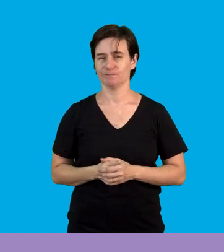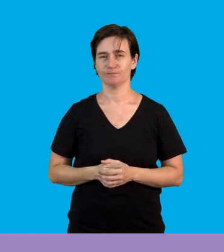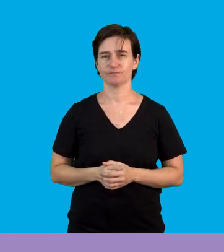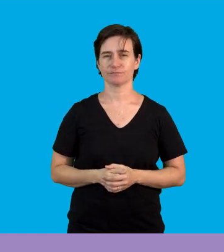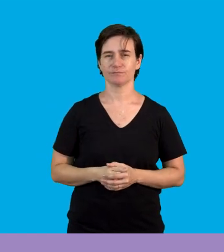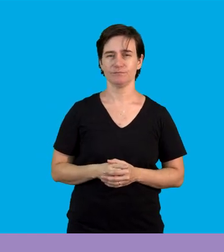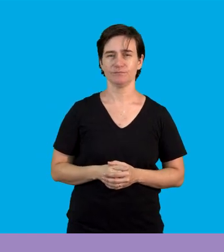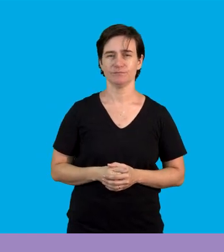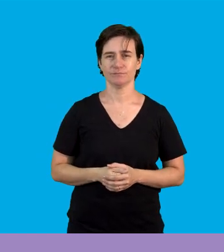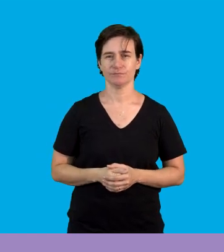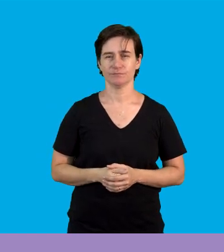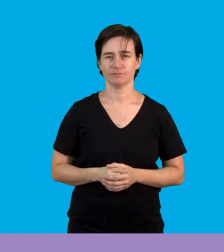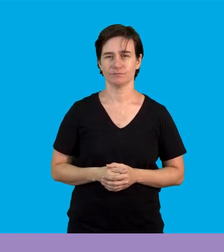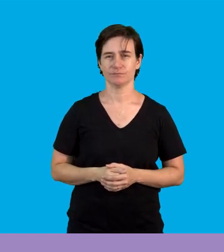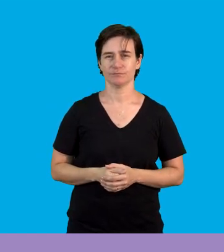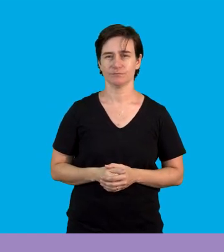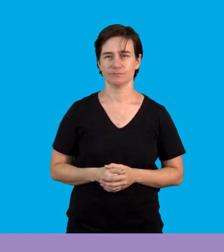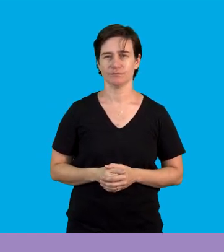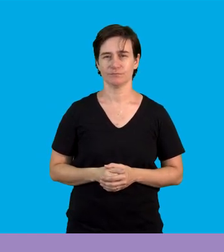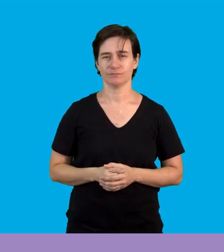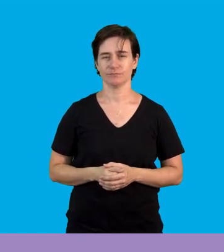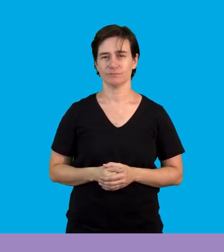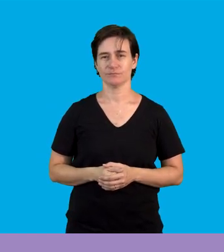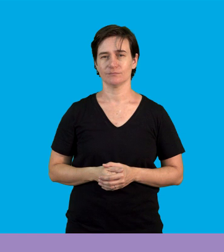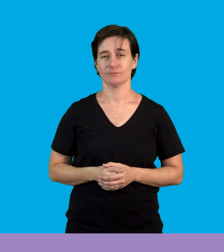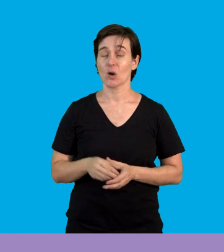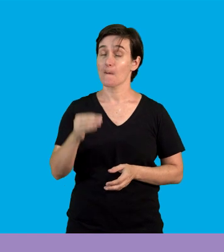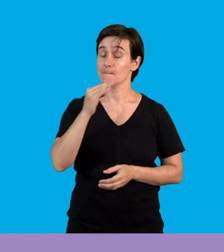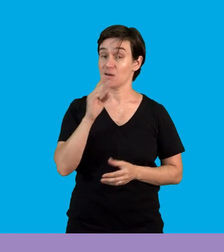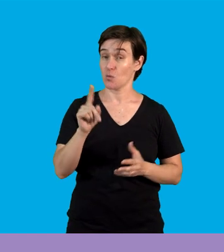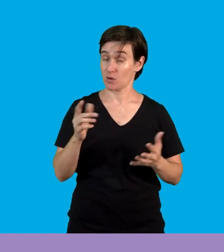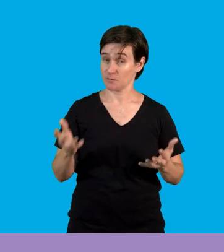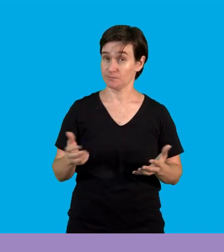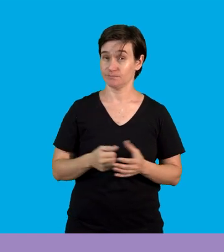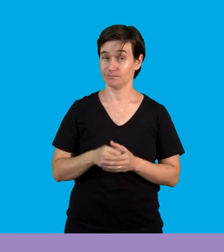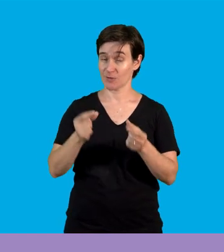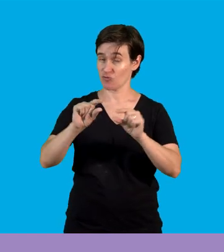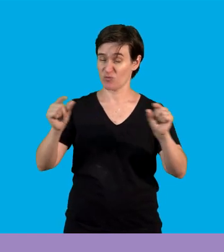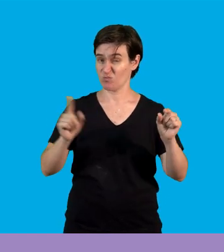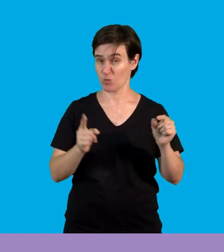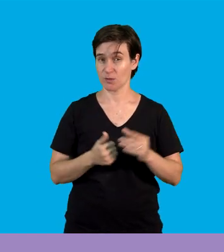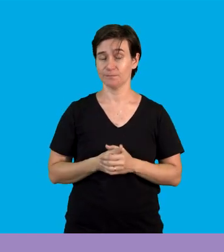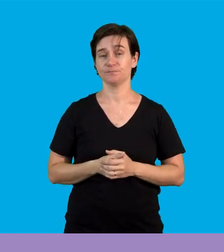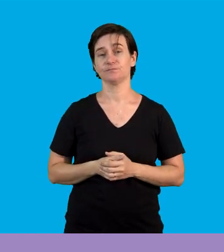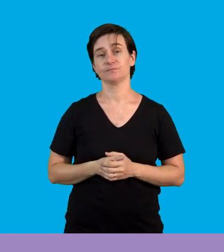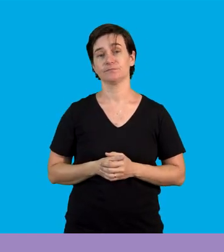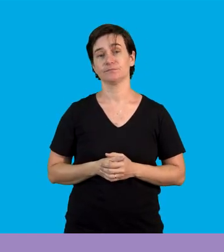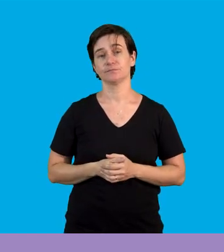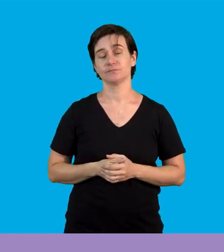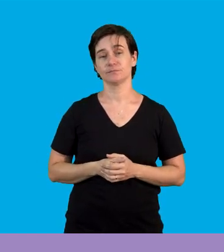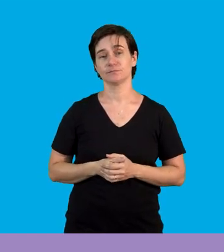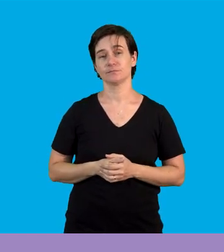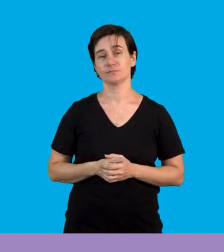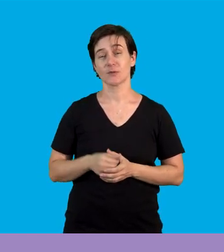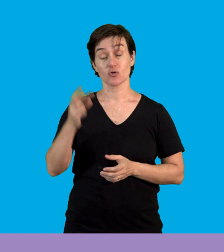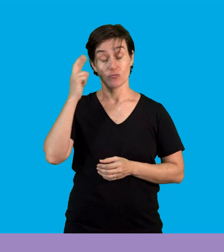the volume of a half cylinder is going to be, well, for starters, the